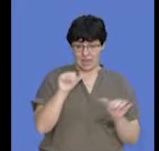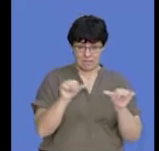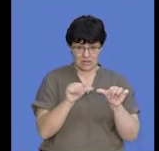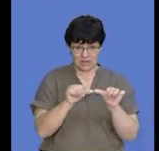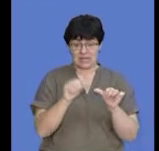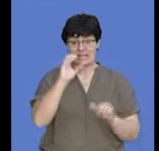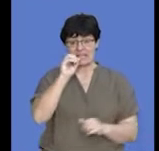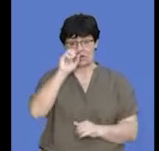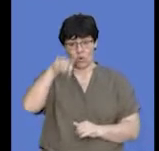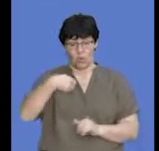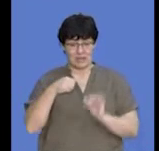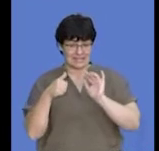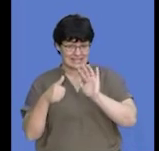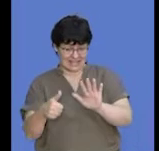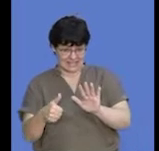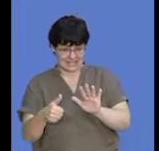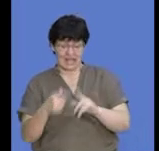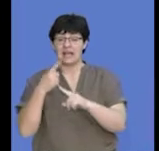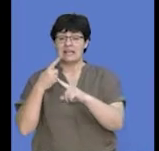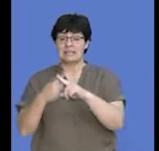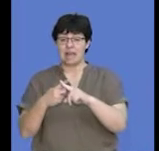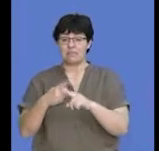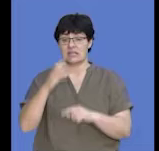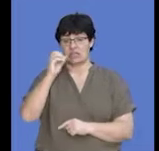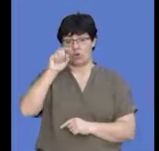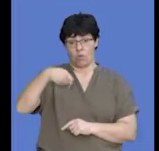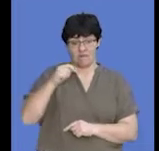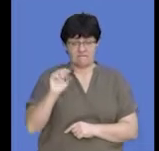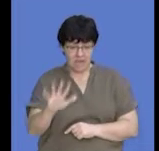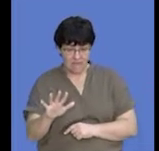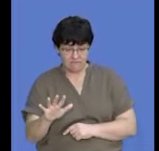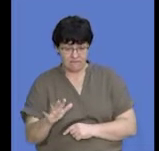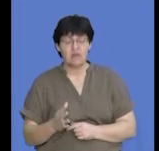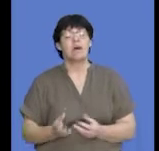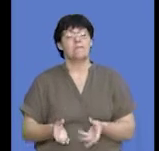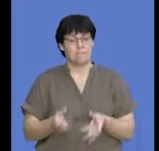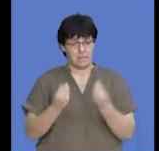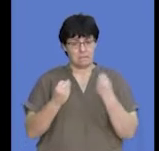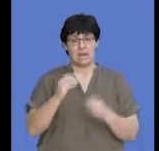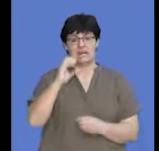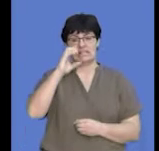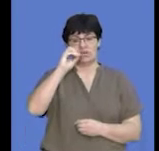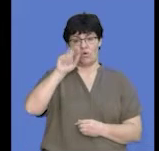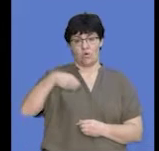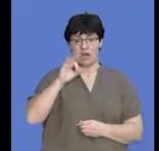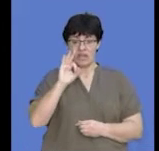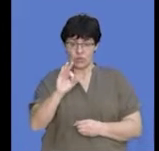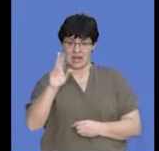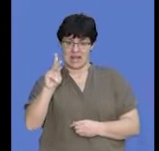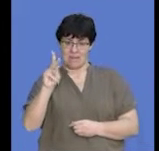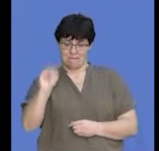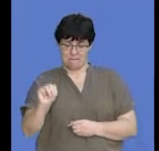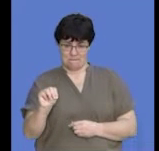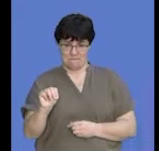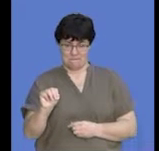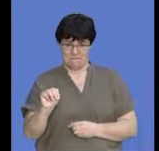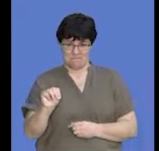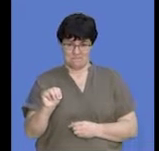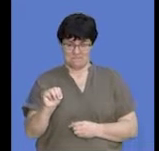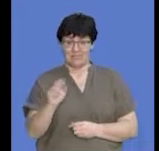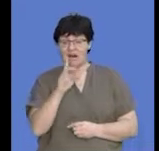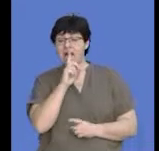at 0.6 and multiply it by a scale of 0.5, 0.3 kilometers. Note,